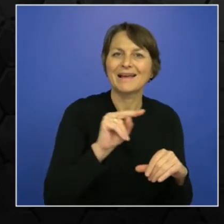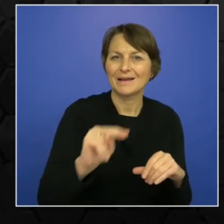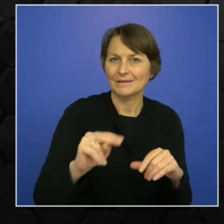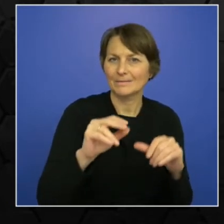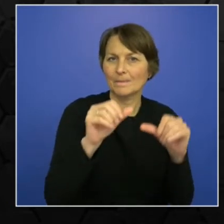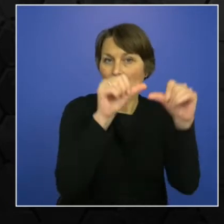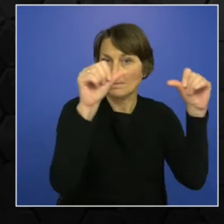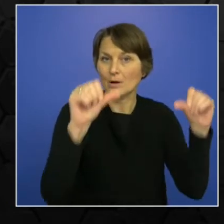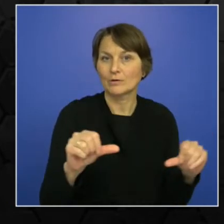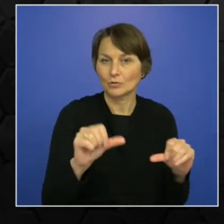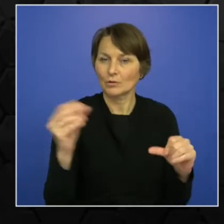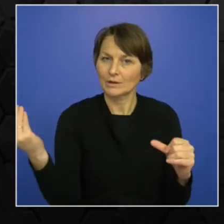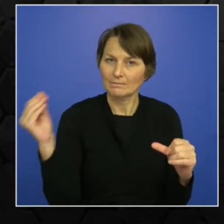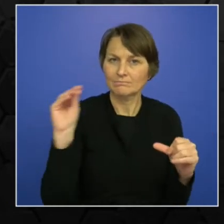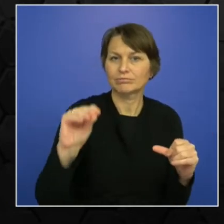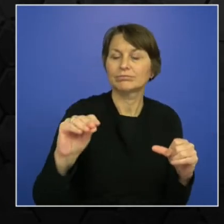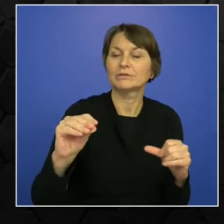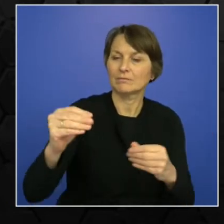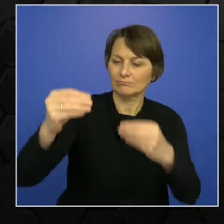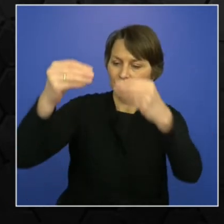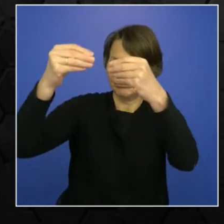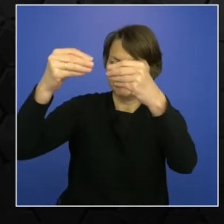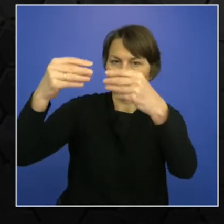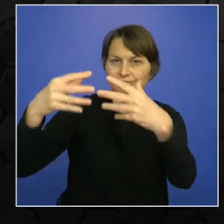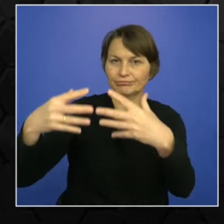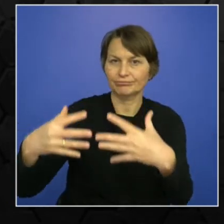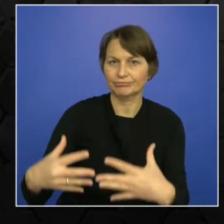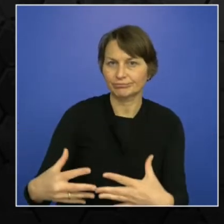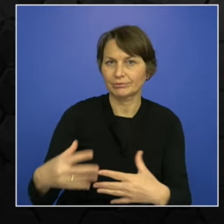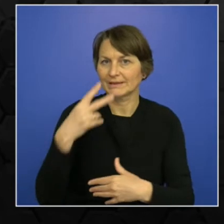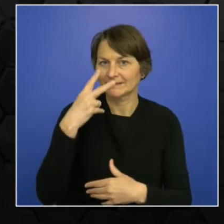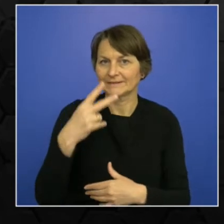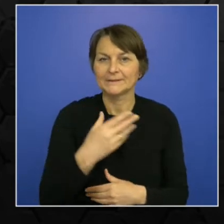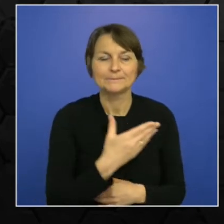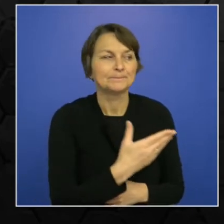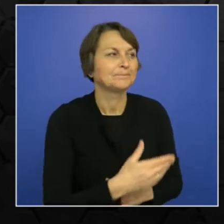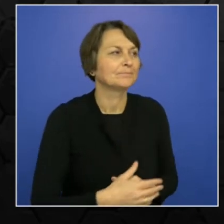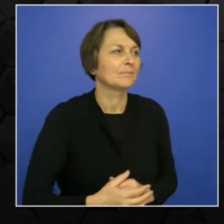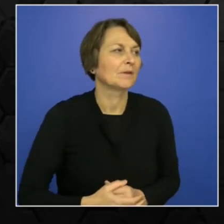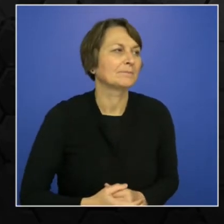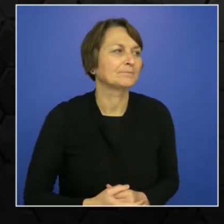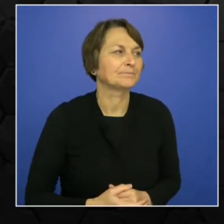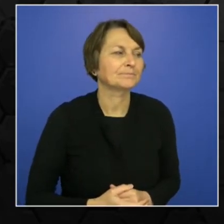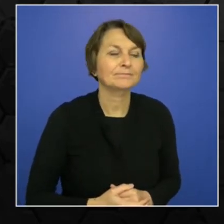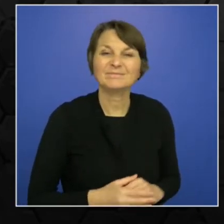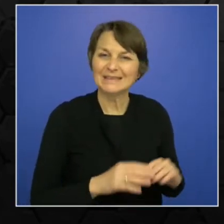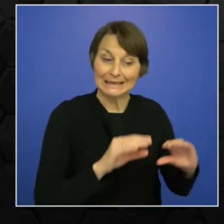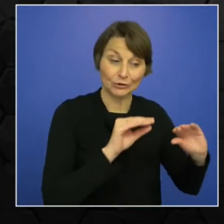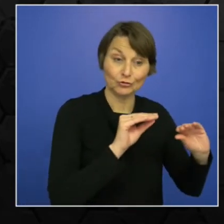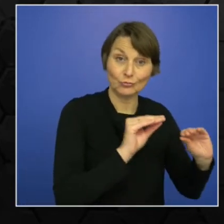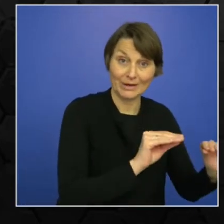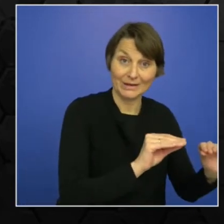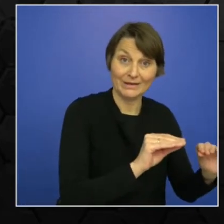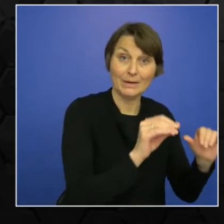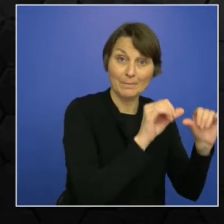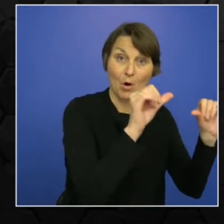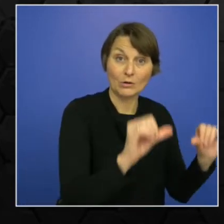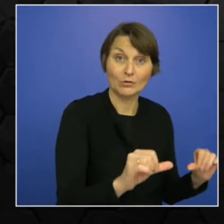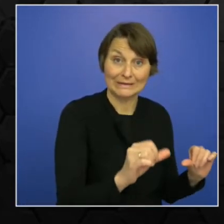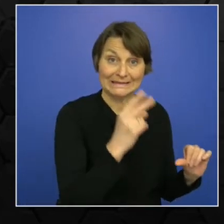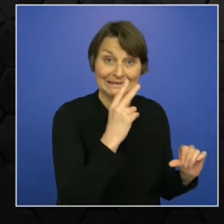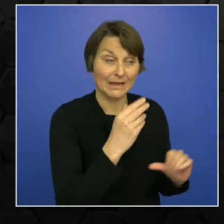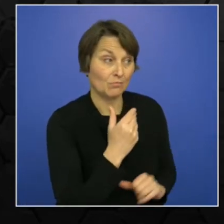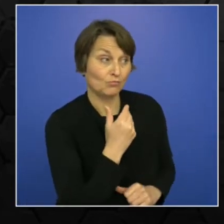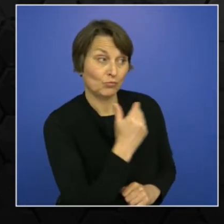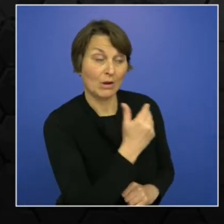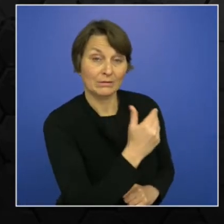were the model summary for my trained model, and on the right you can see the model training. with the help of